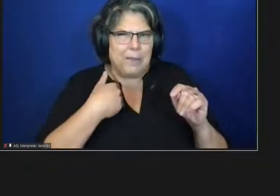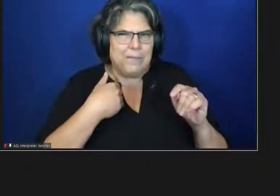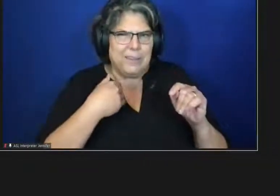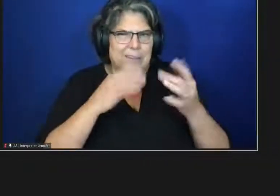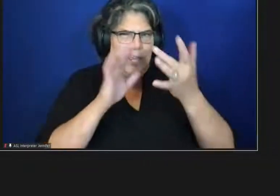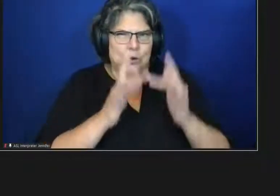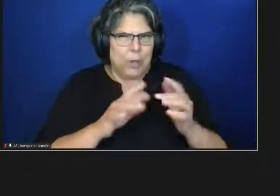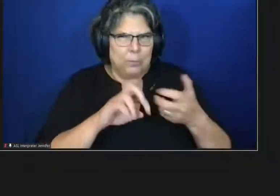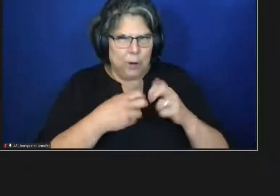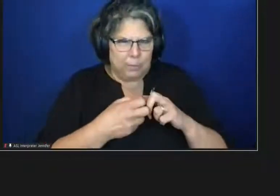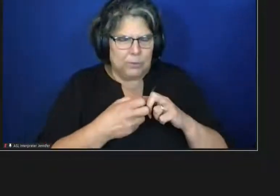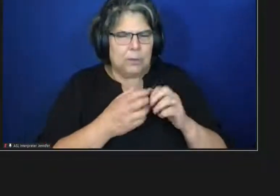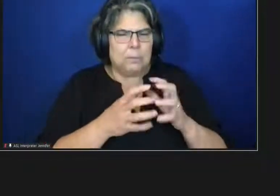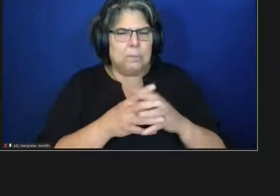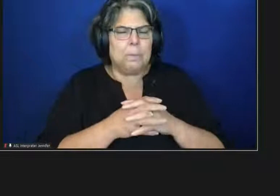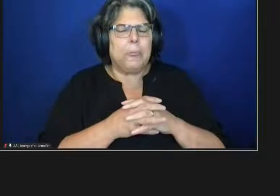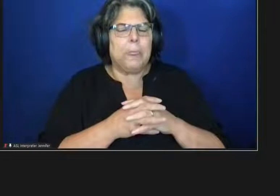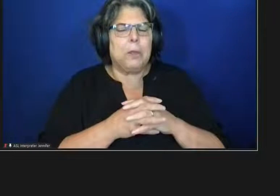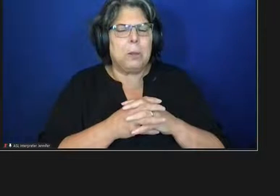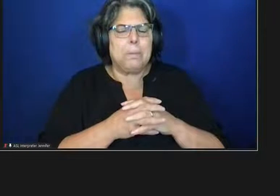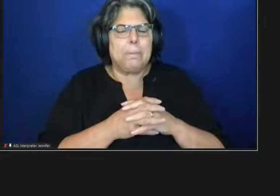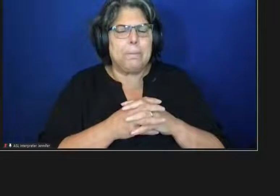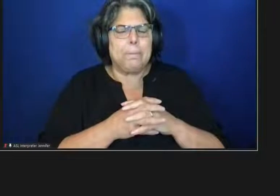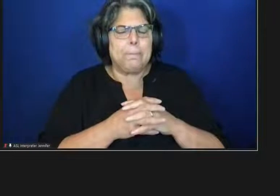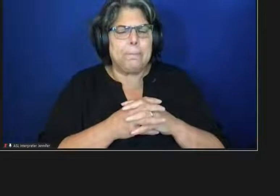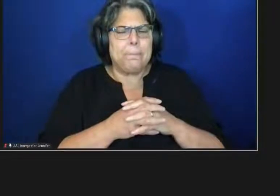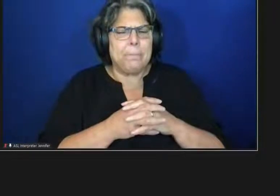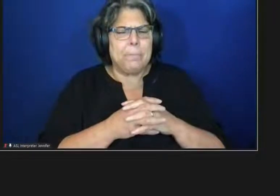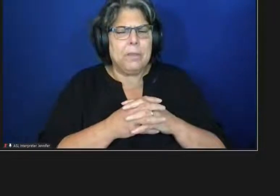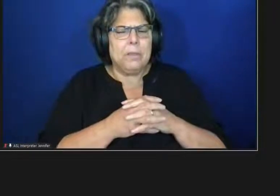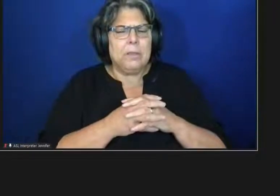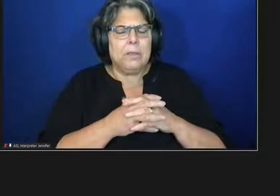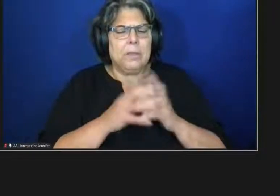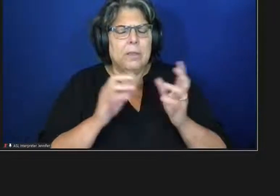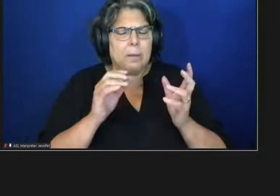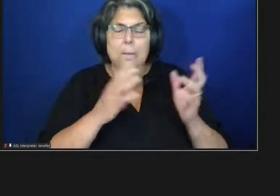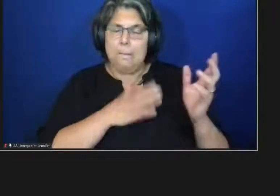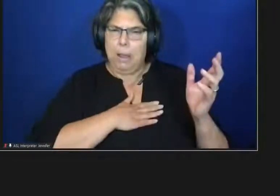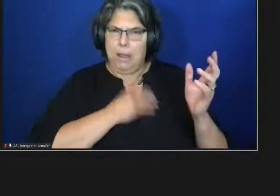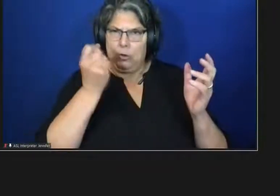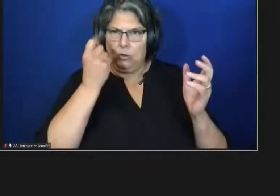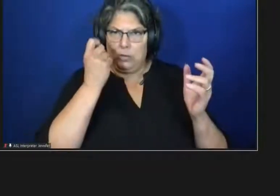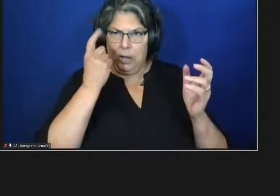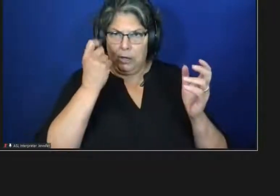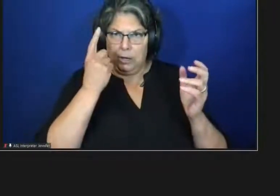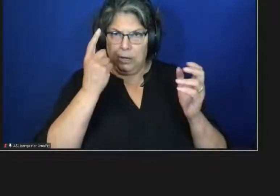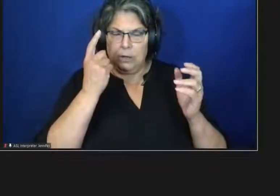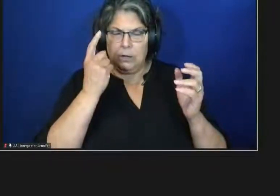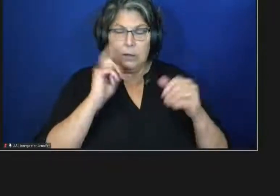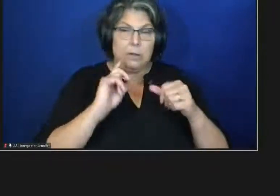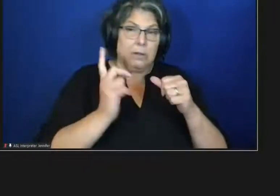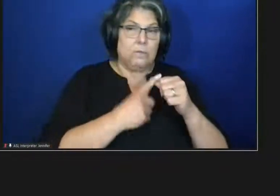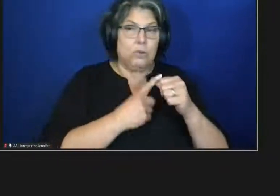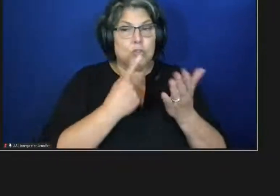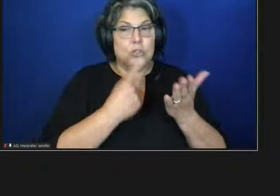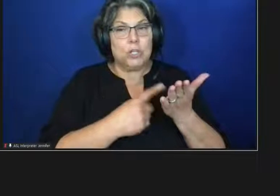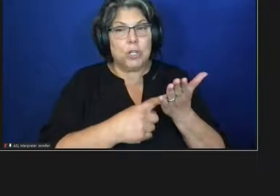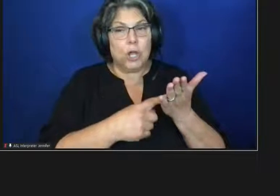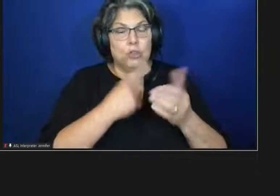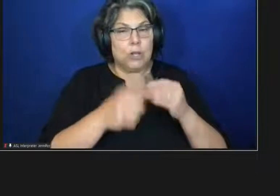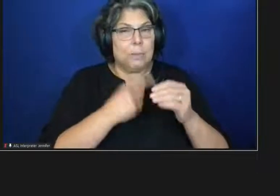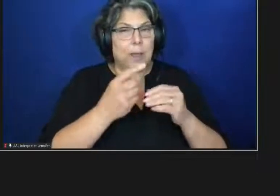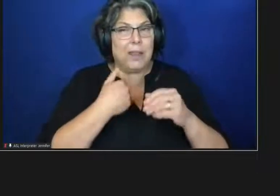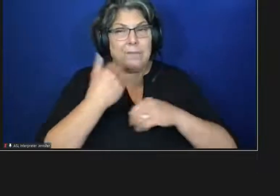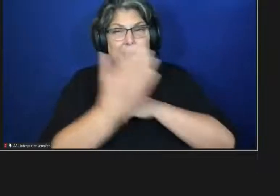problems. But I think my understanding was, the initial discussion around having